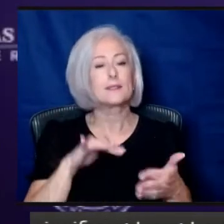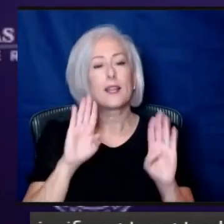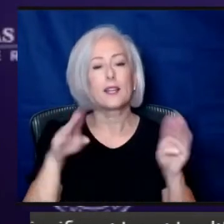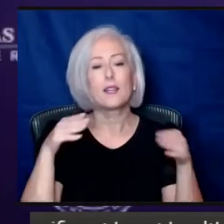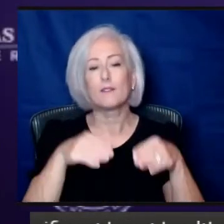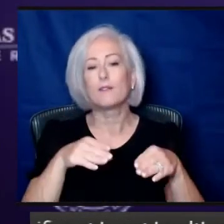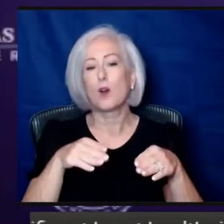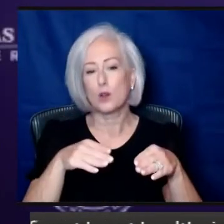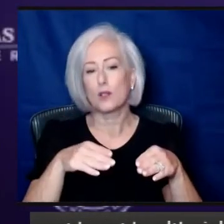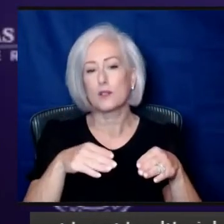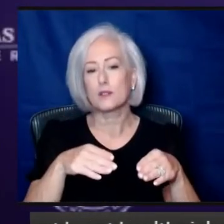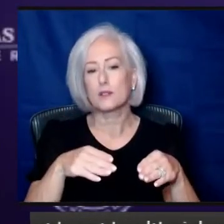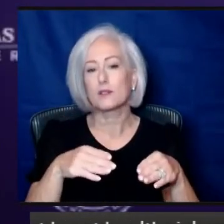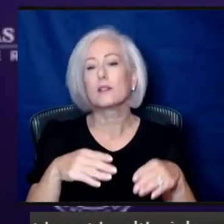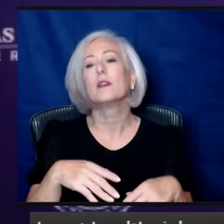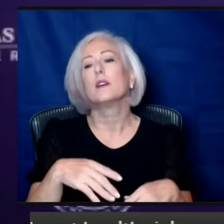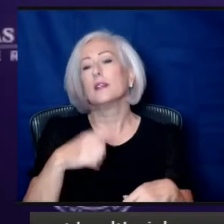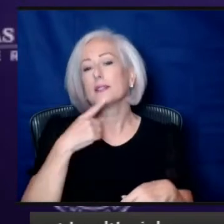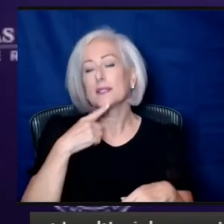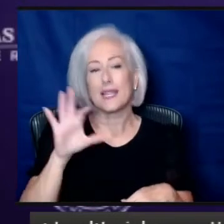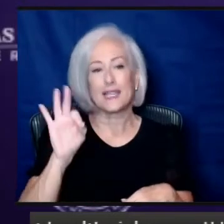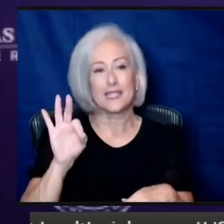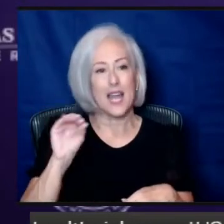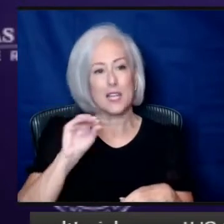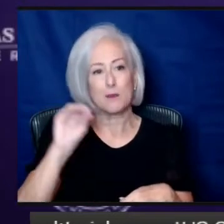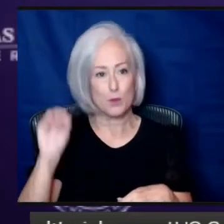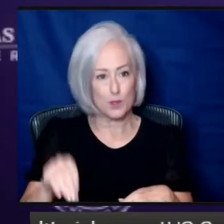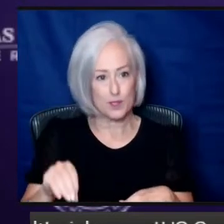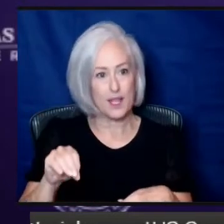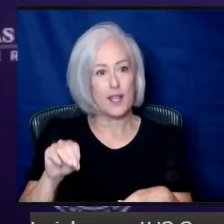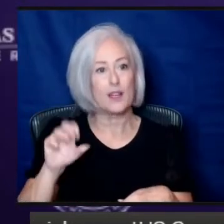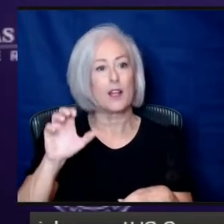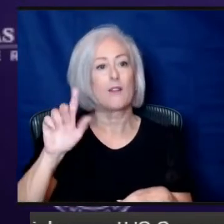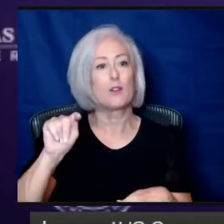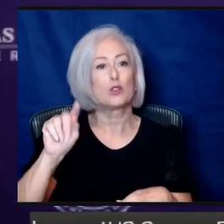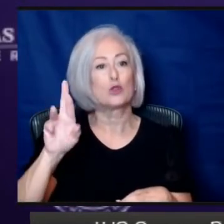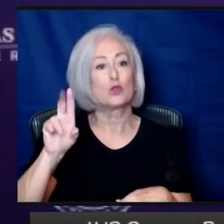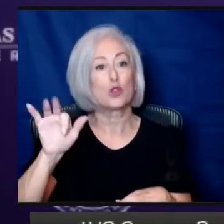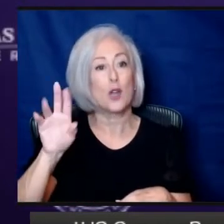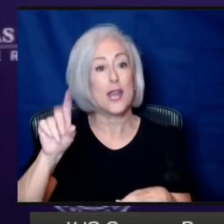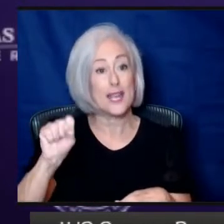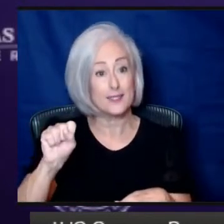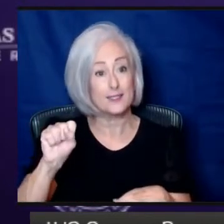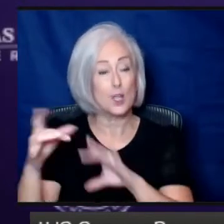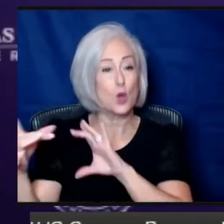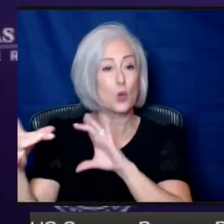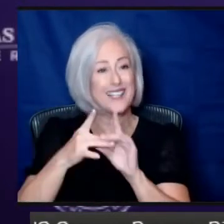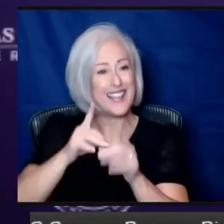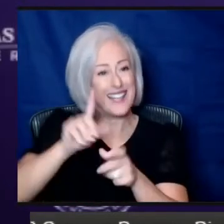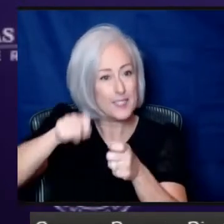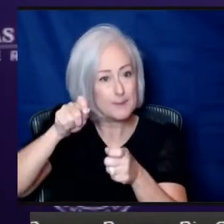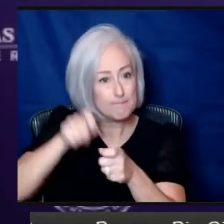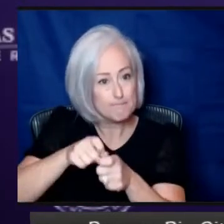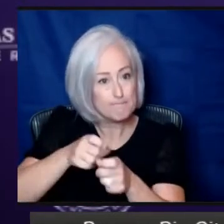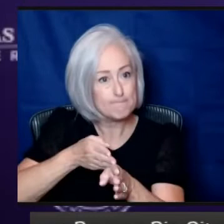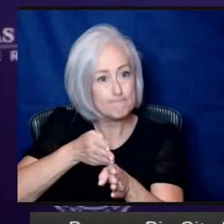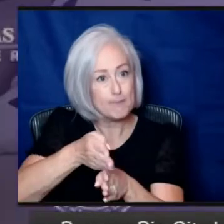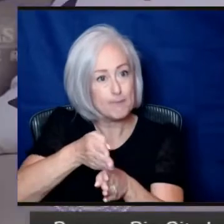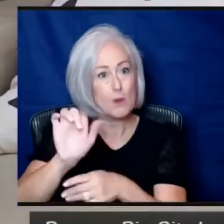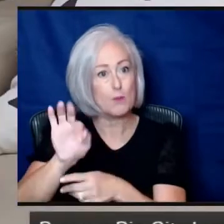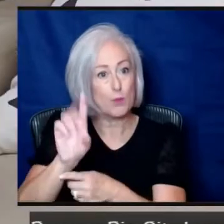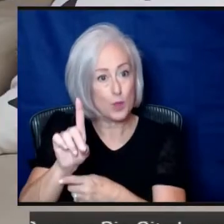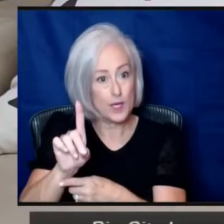about 9% of the traits were associated with breed specifically. So we see that all the time where somebody adopts a breed and they expect a